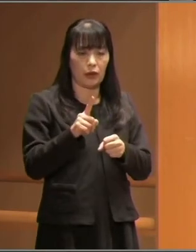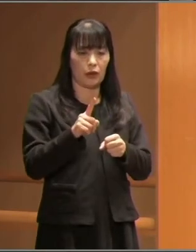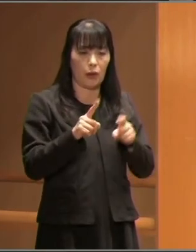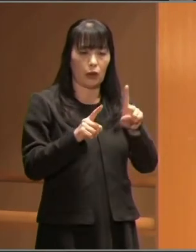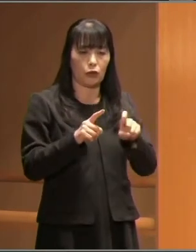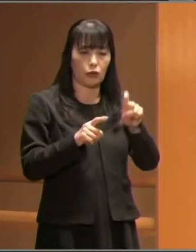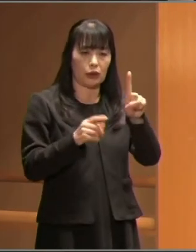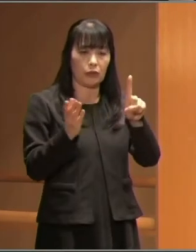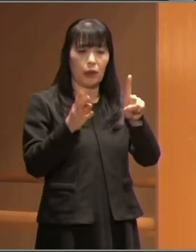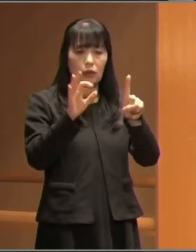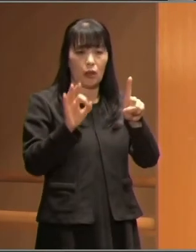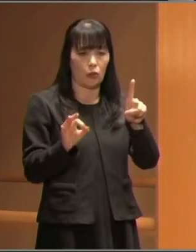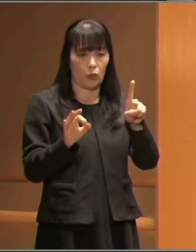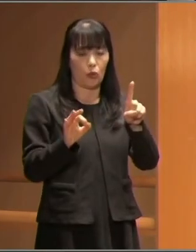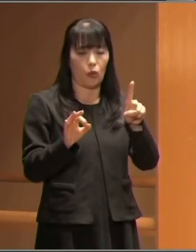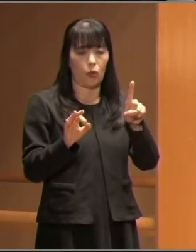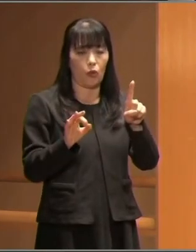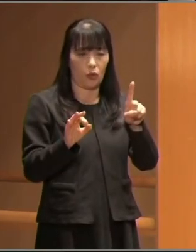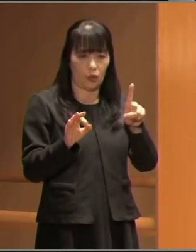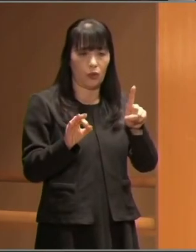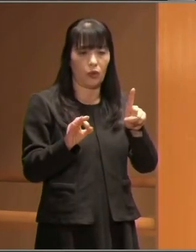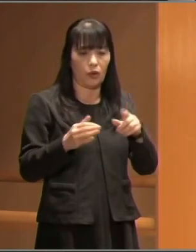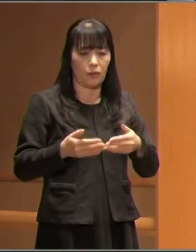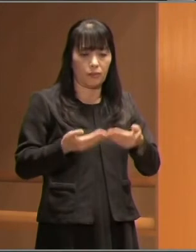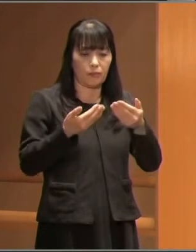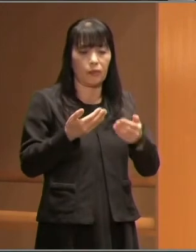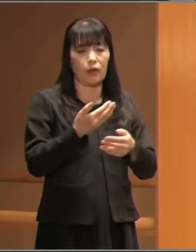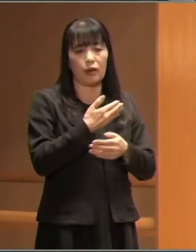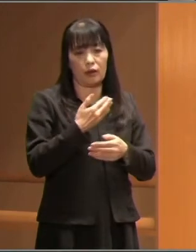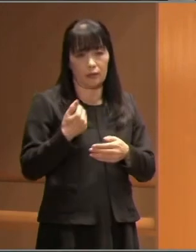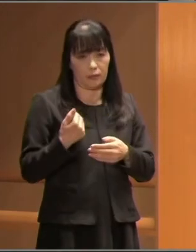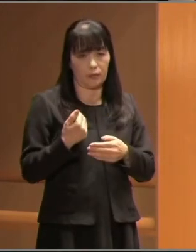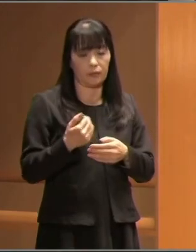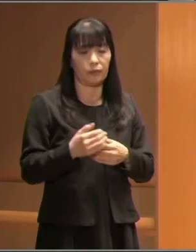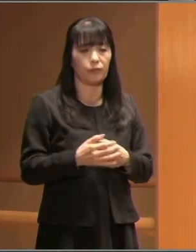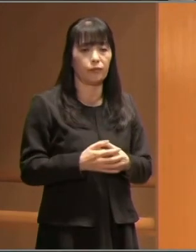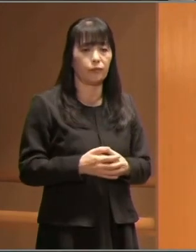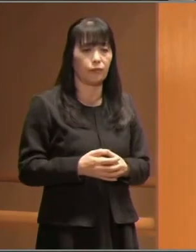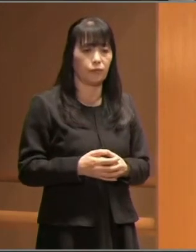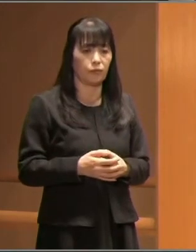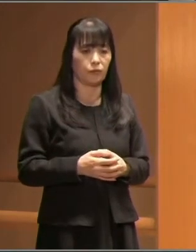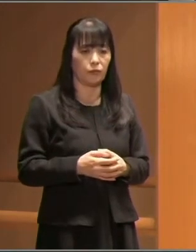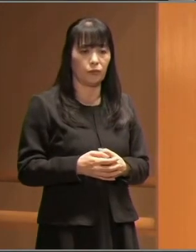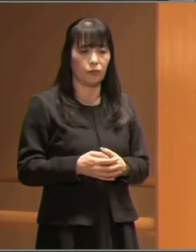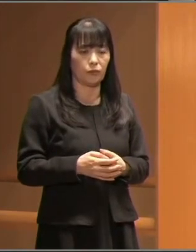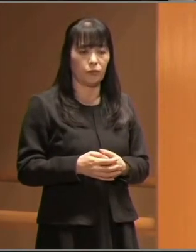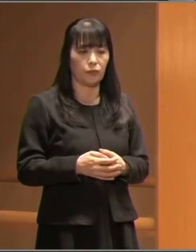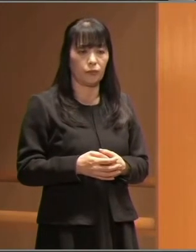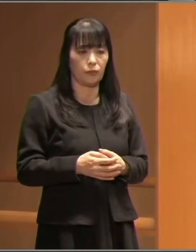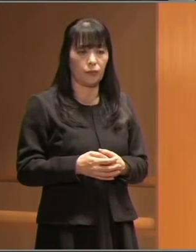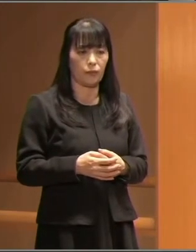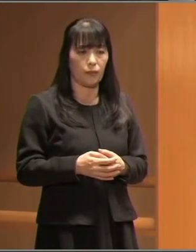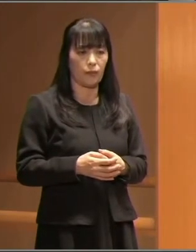economy, the 11% of the reduction is achieved.